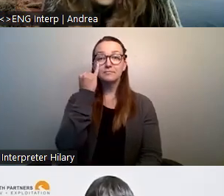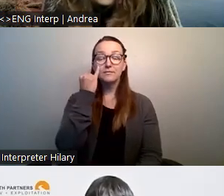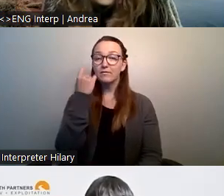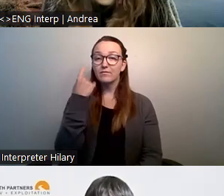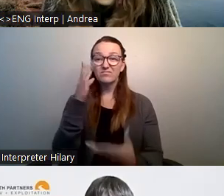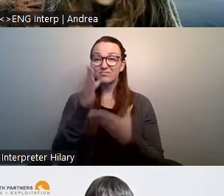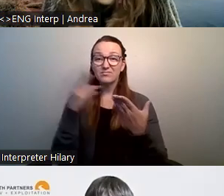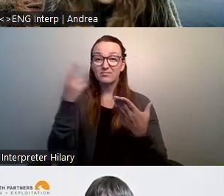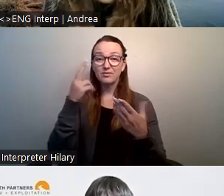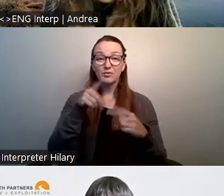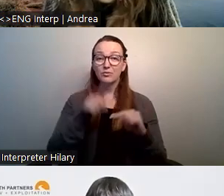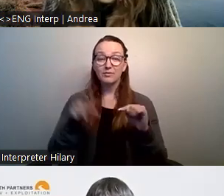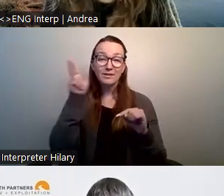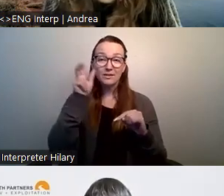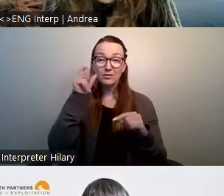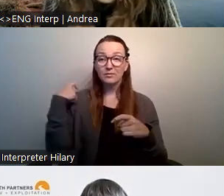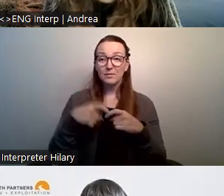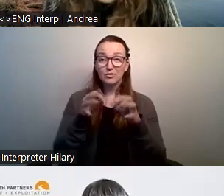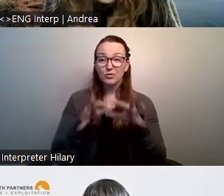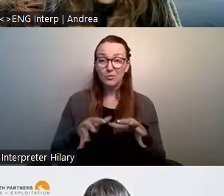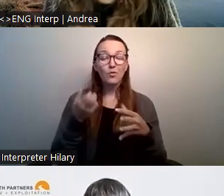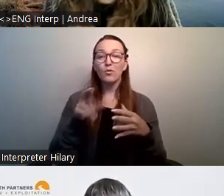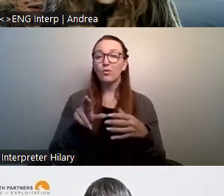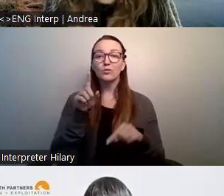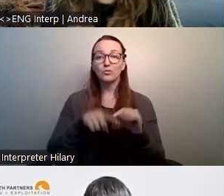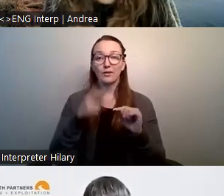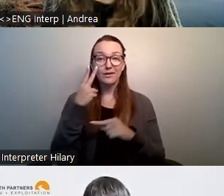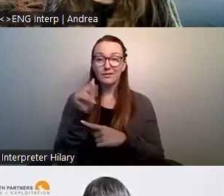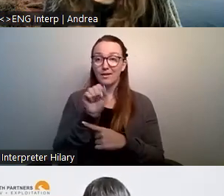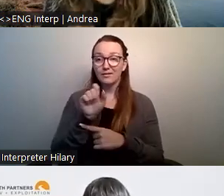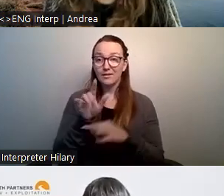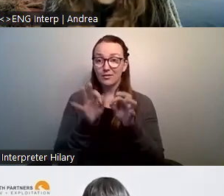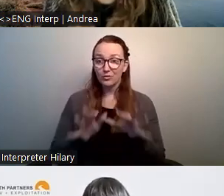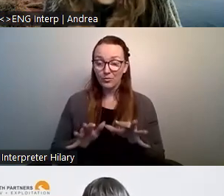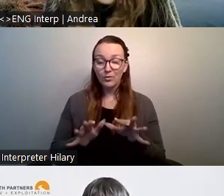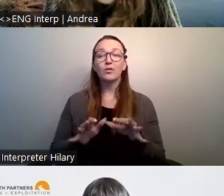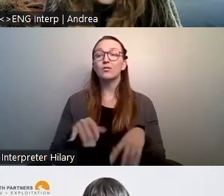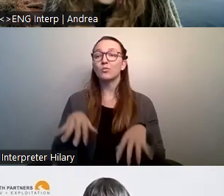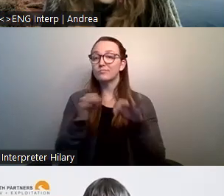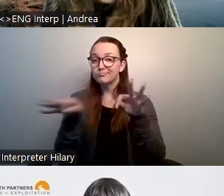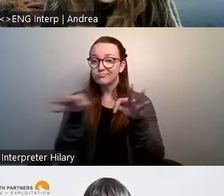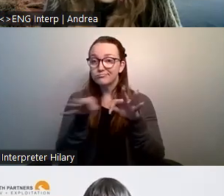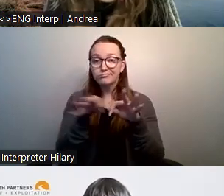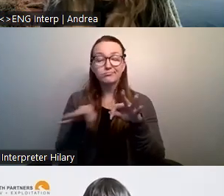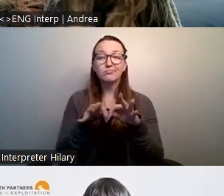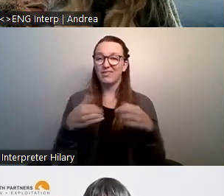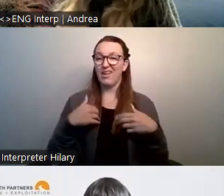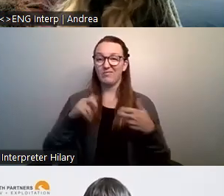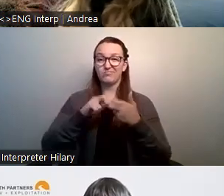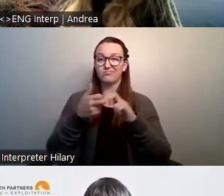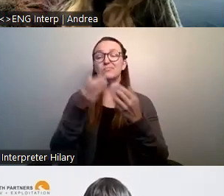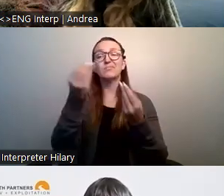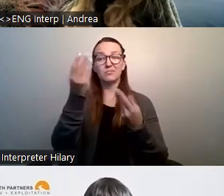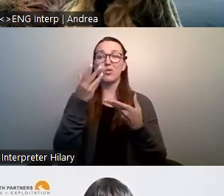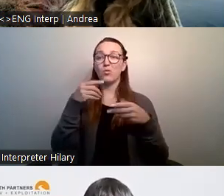the Spanish interpreter, or you're not able to see the ASL interpreter or the subtitles, the captions, please let us know in the chat and